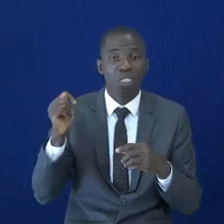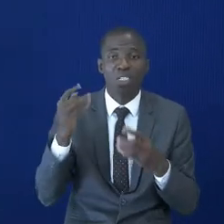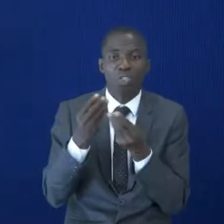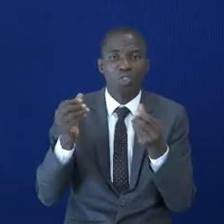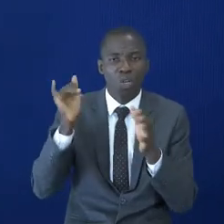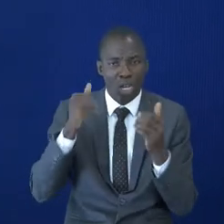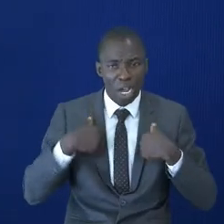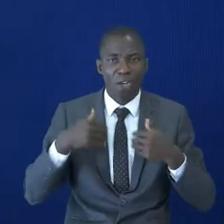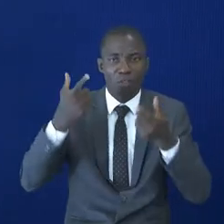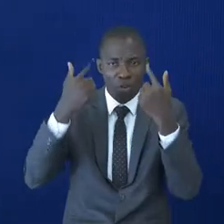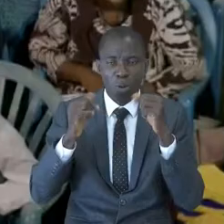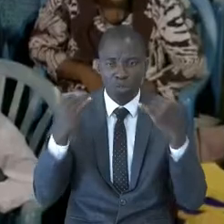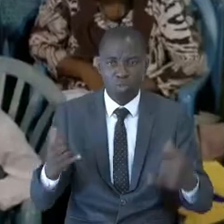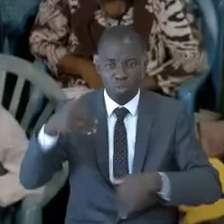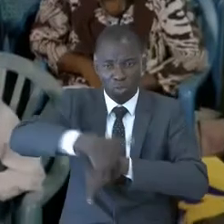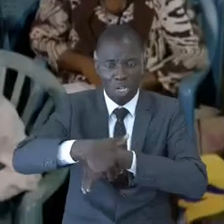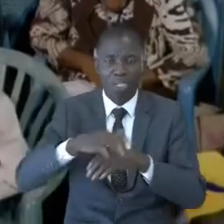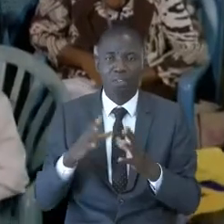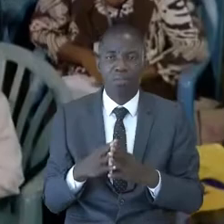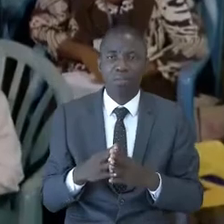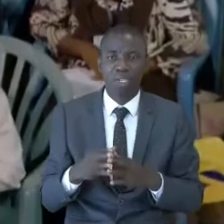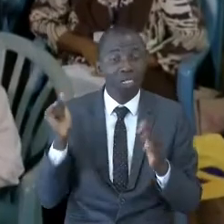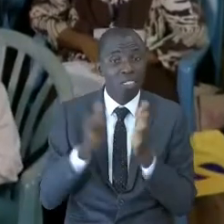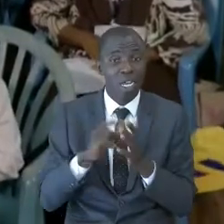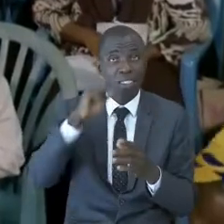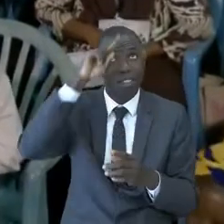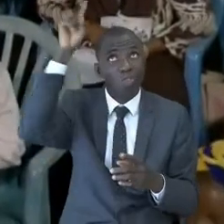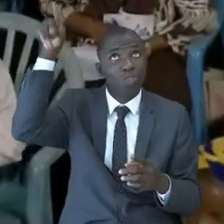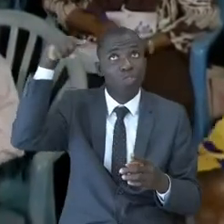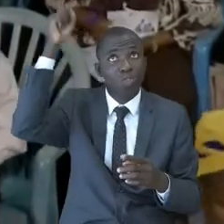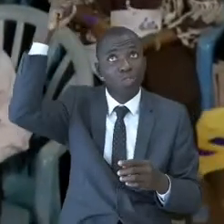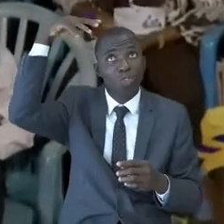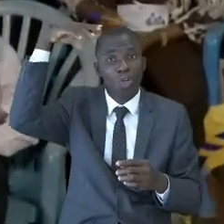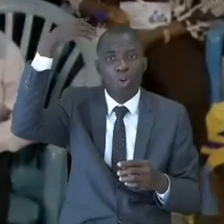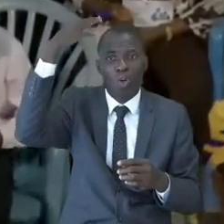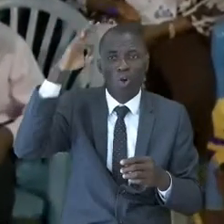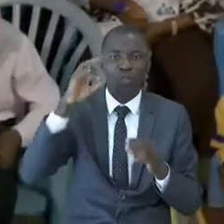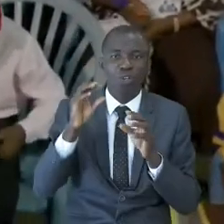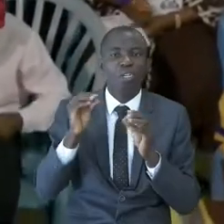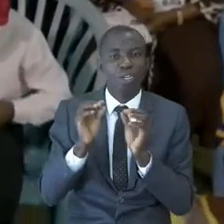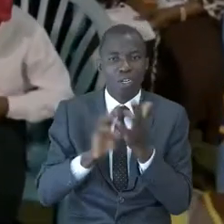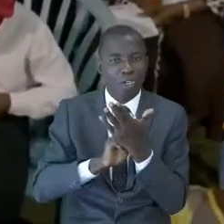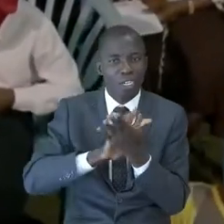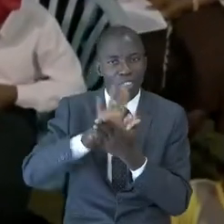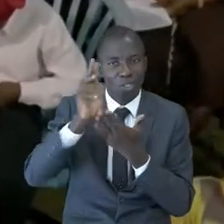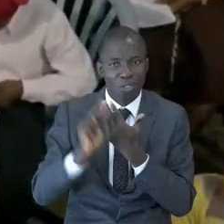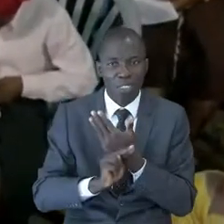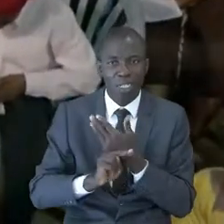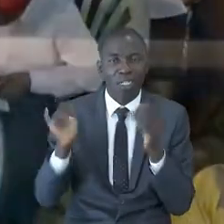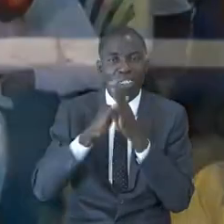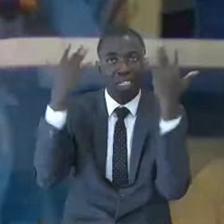has come tonight. That Son of Righteousness that the darkness of